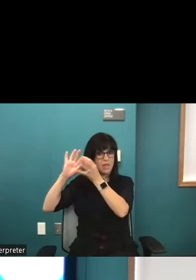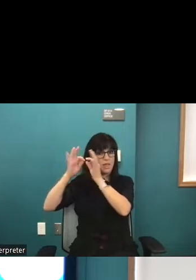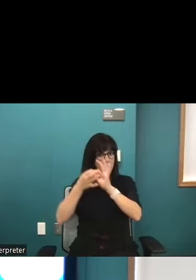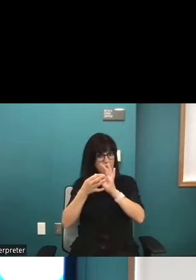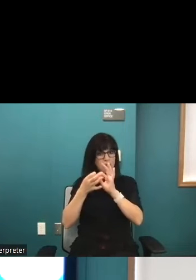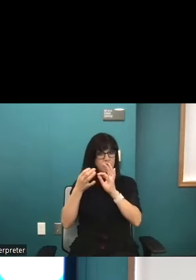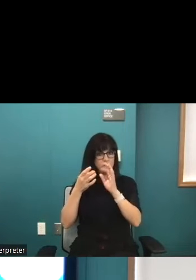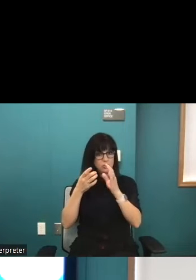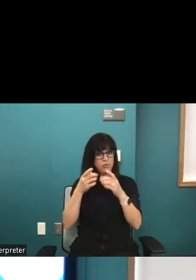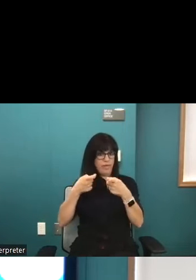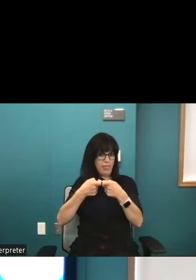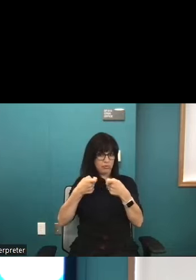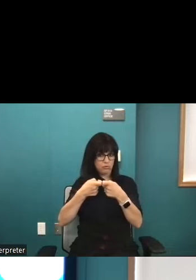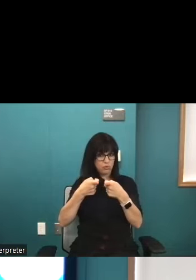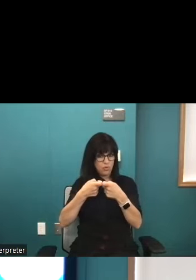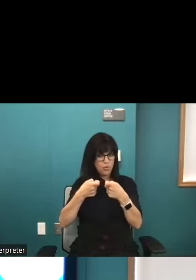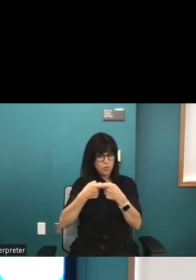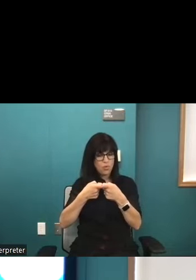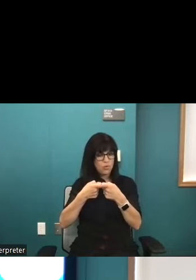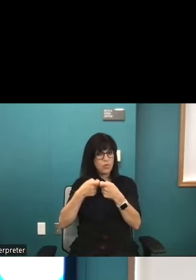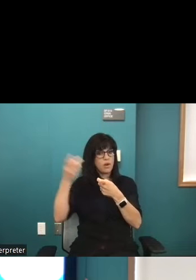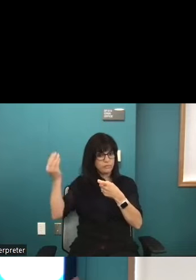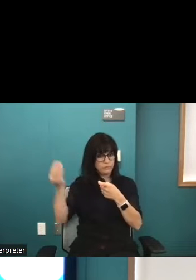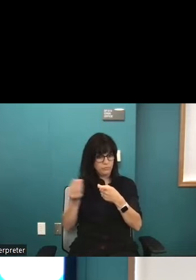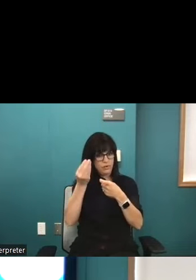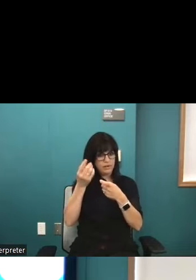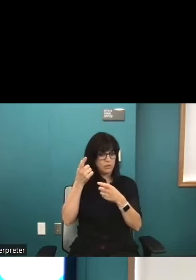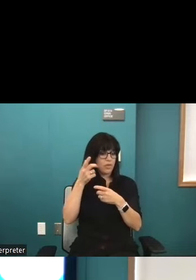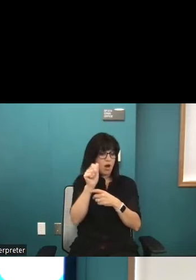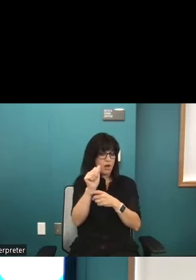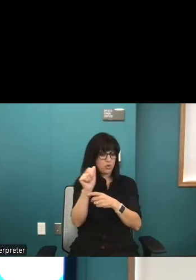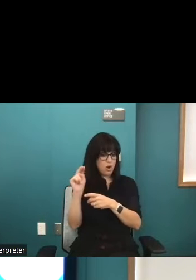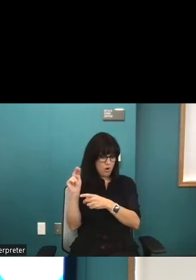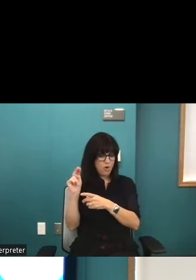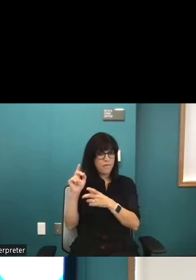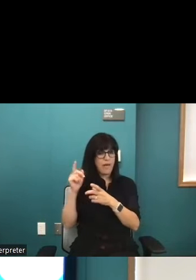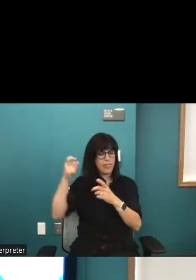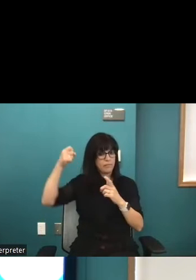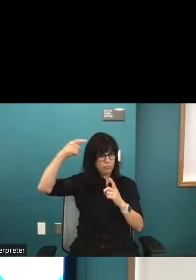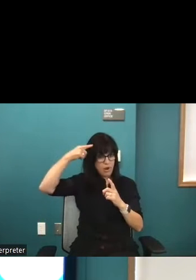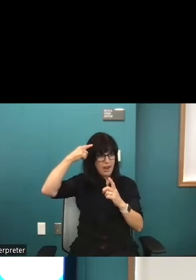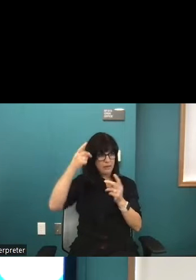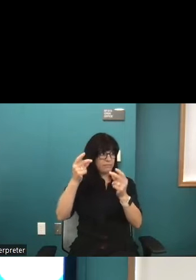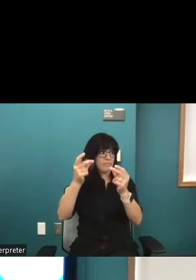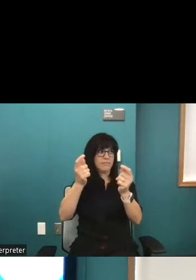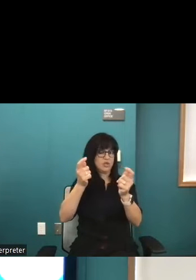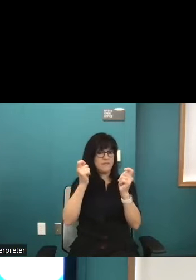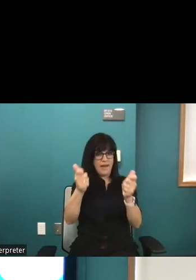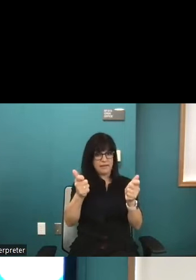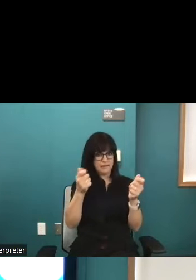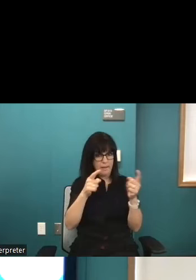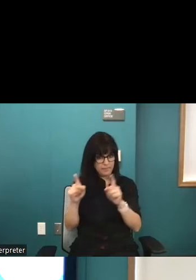sent over to the electrode array, which carries that information onto the auditory nerve and onto the brain, and it happens like that.